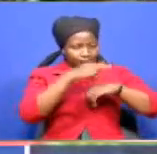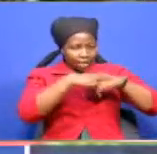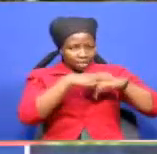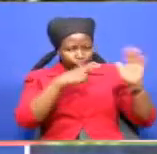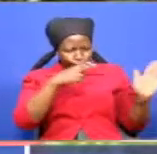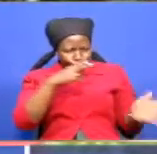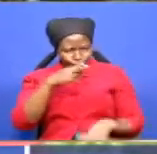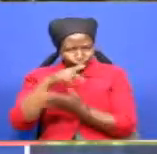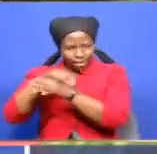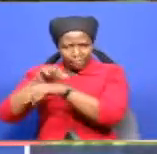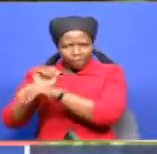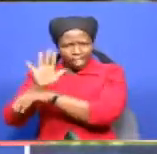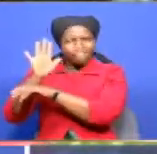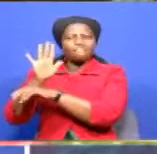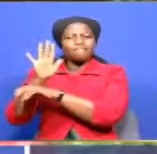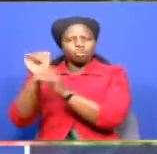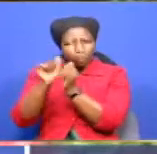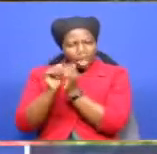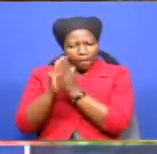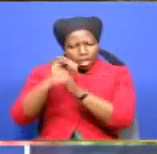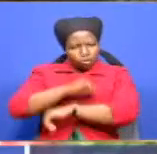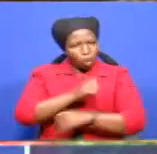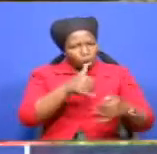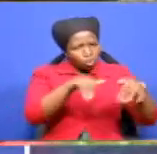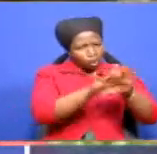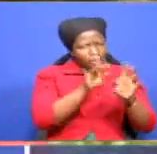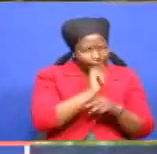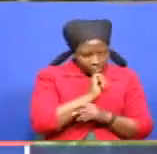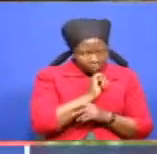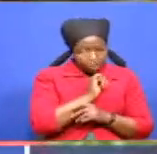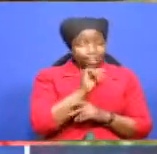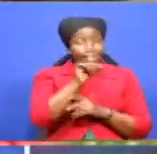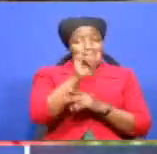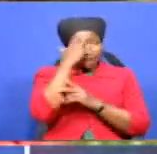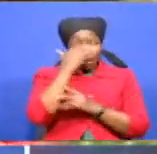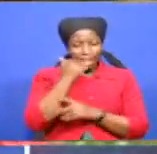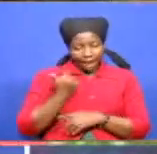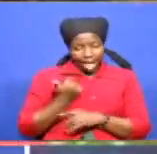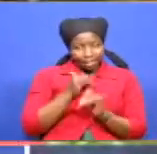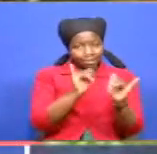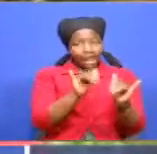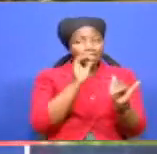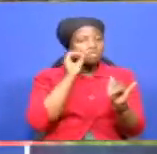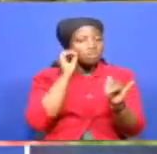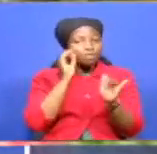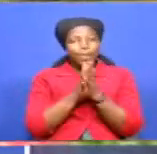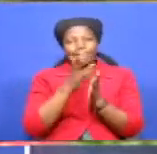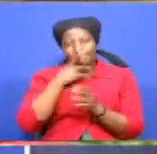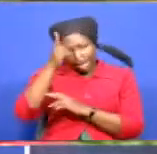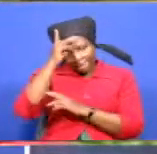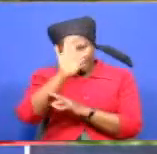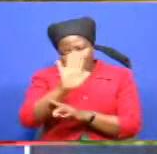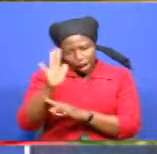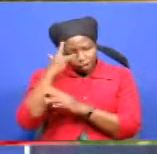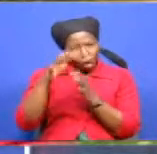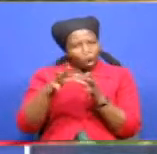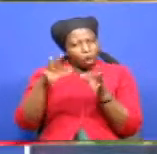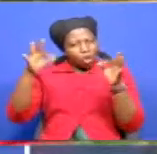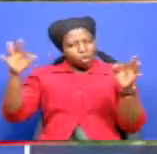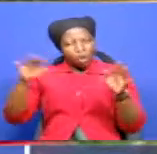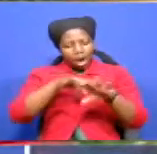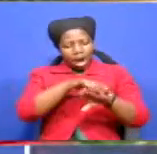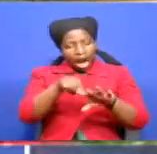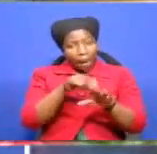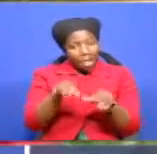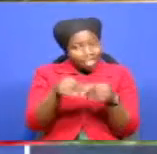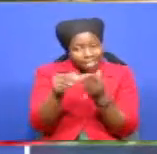schools shut down. This is because the girls are at home with their parents for long hours, and this